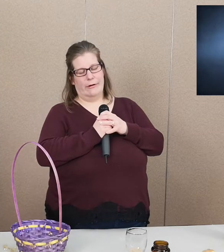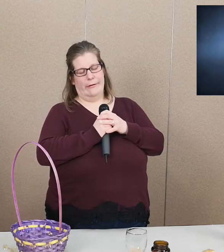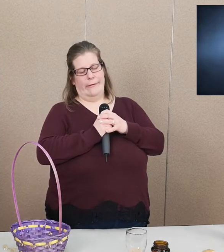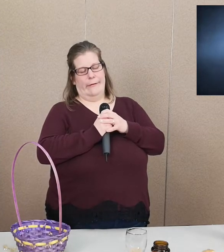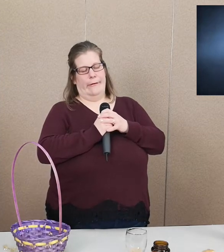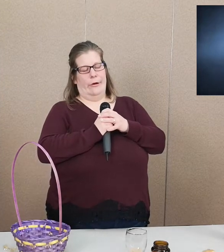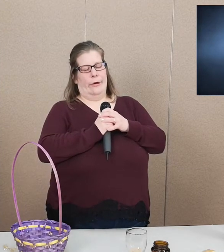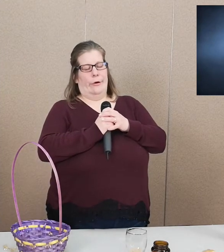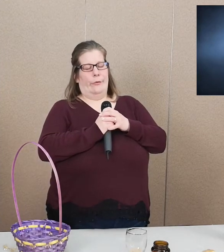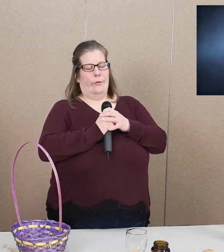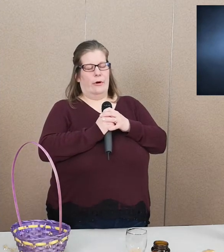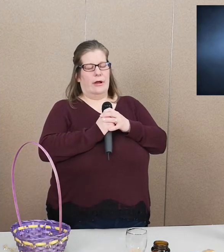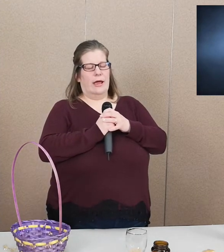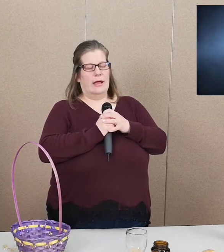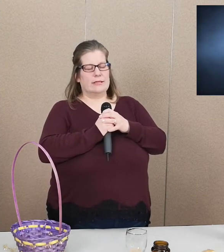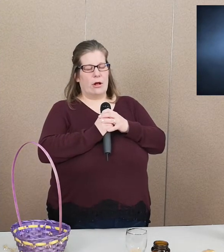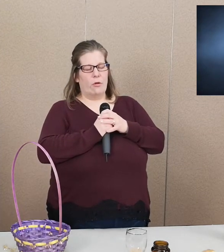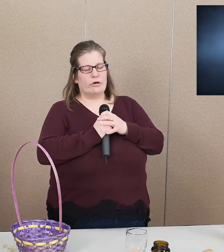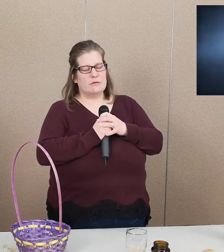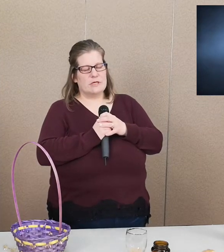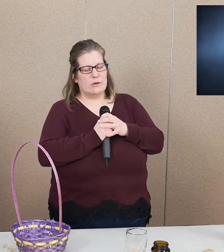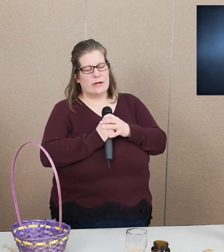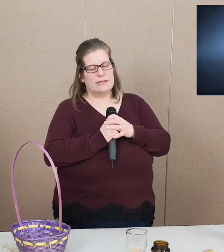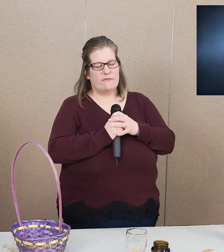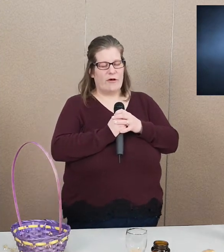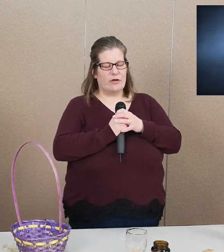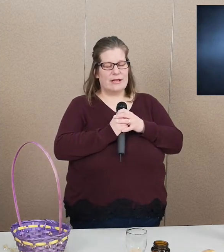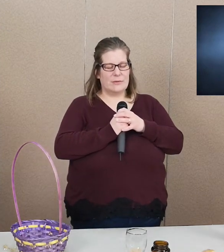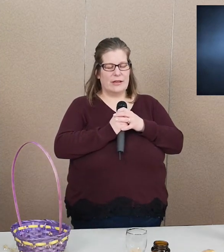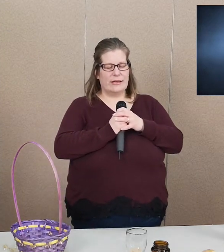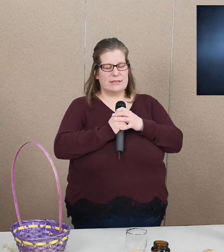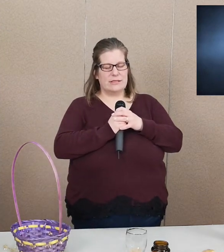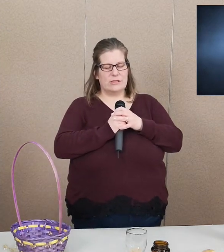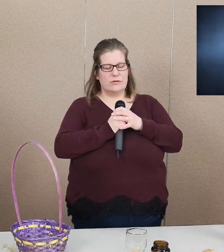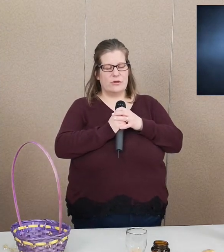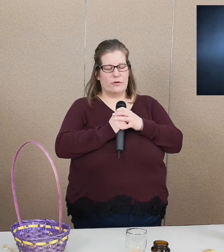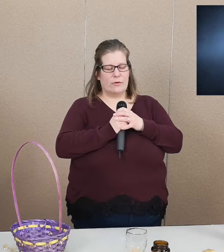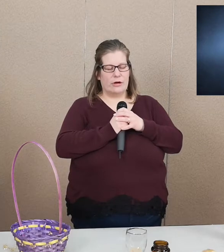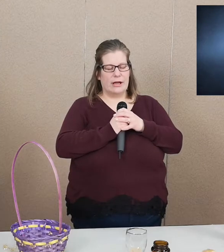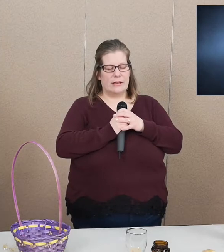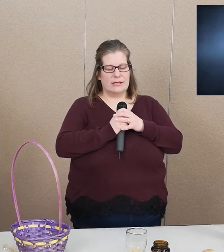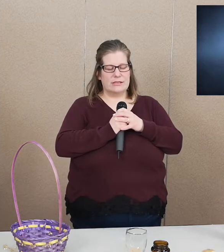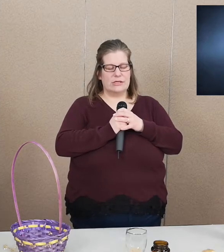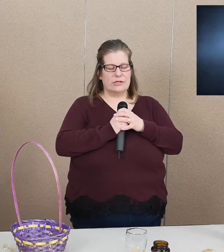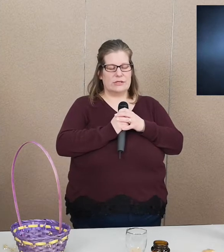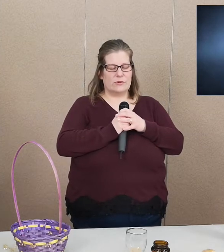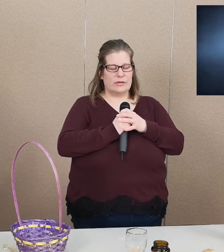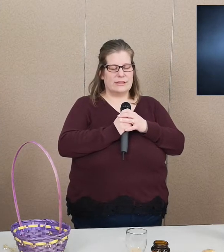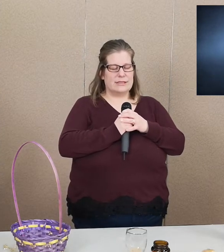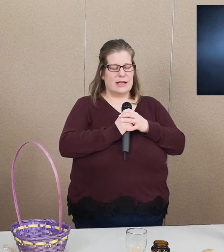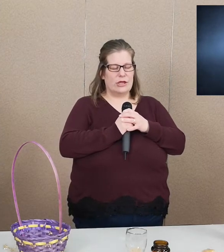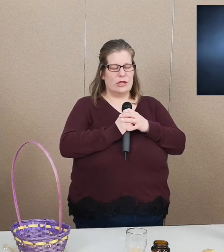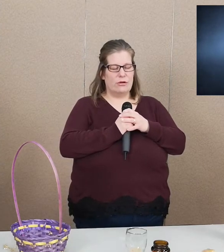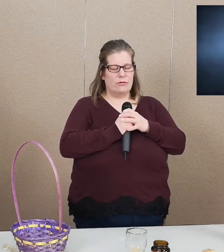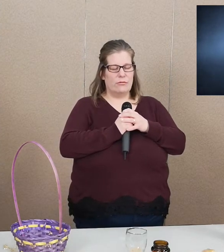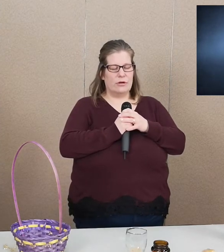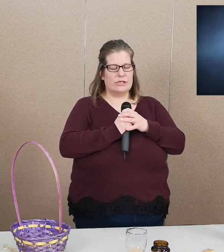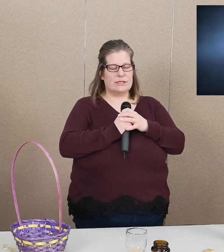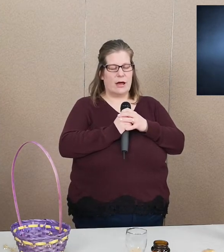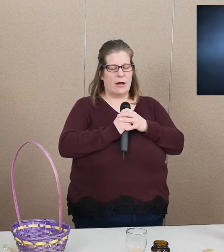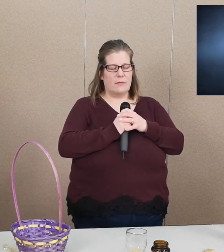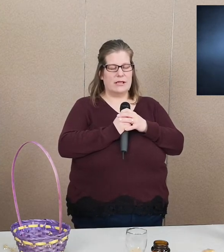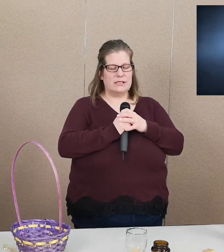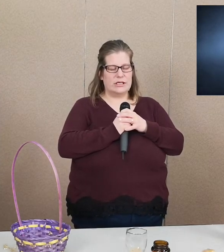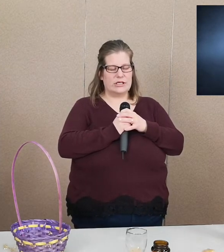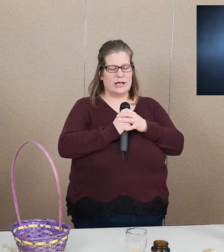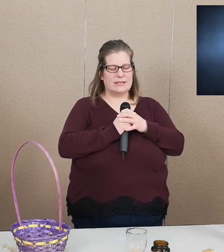or work. It's all worship to you. And so, Father, as we listen to your word and listen to your stories, that you would